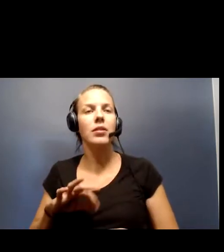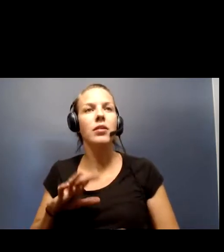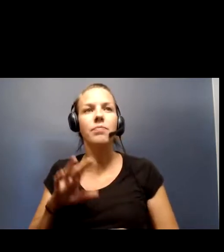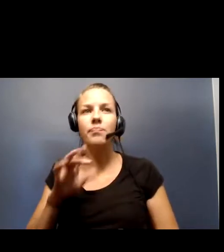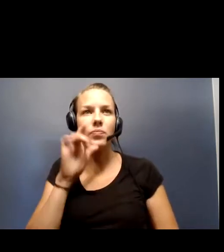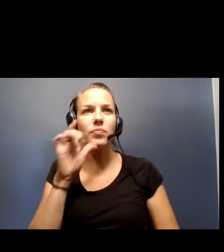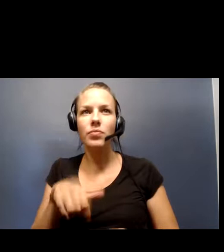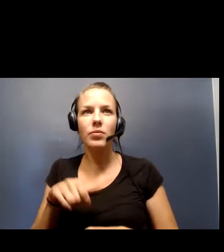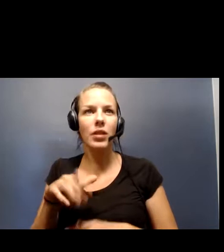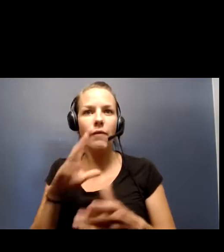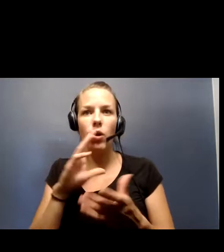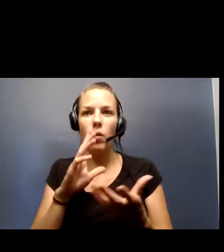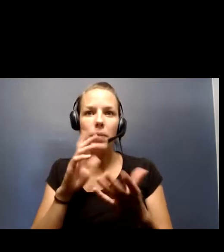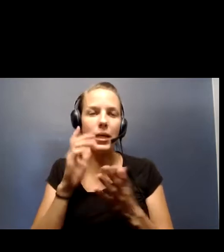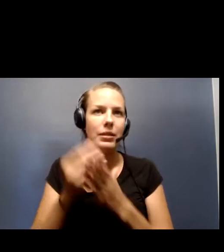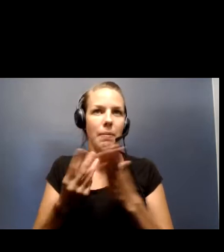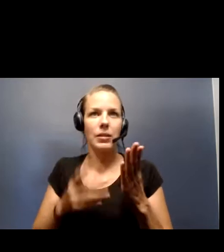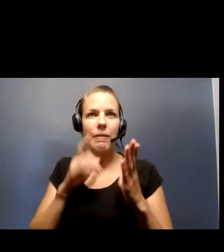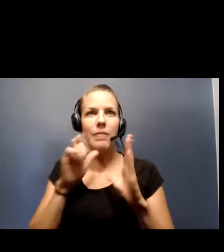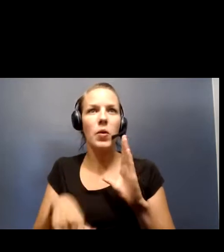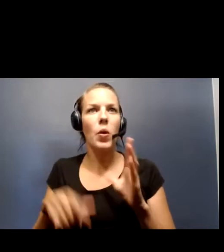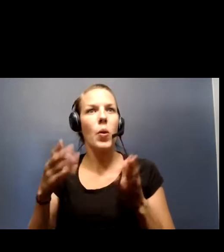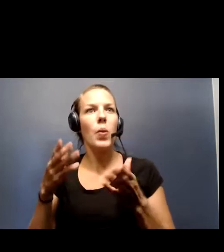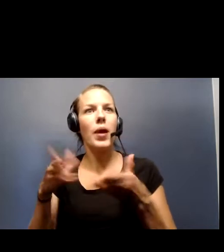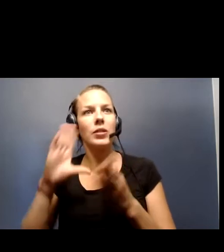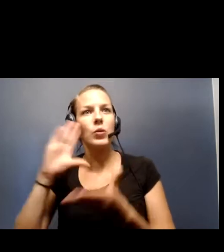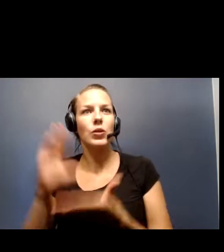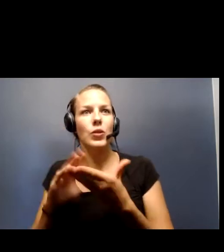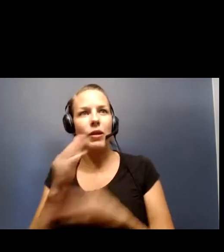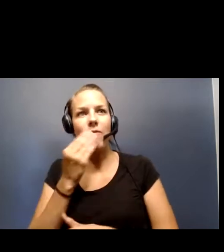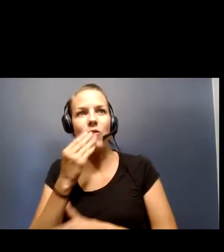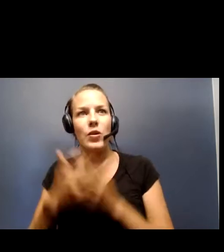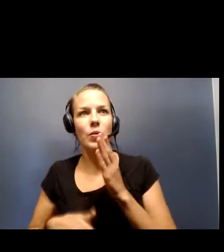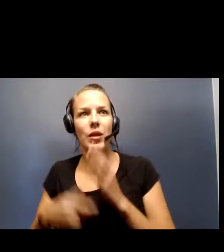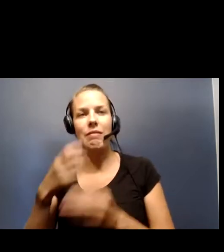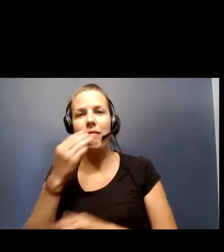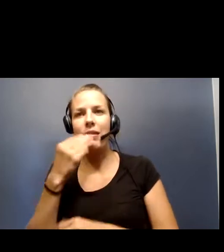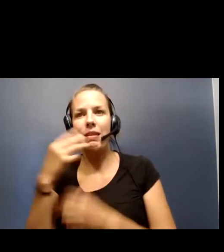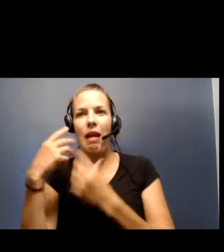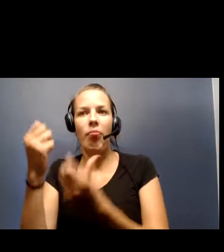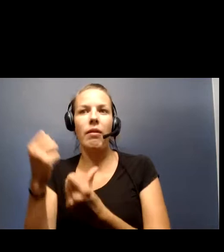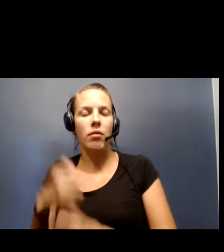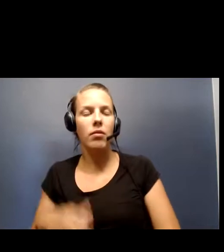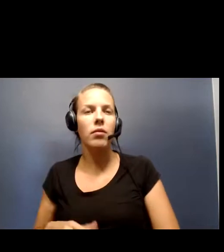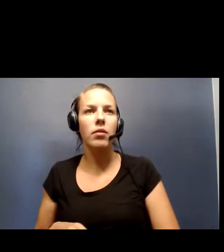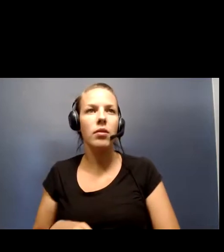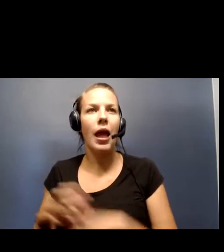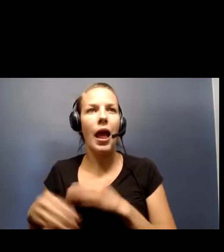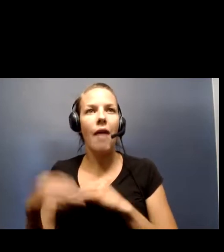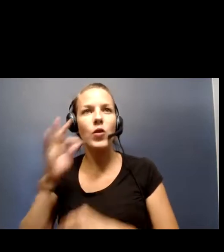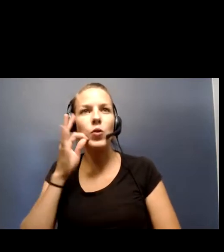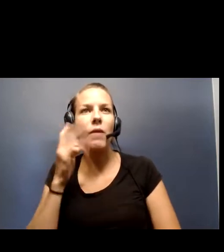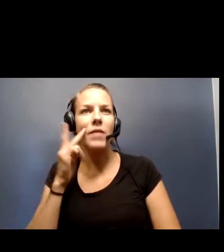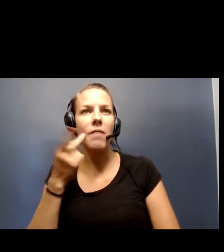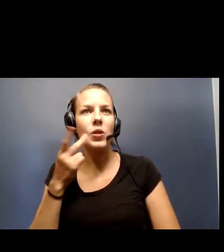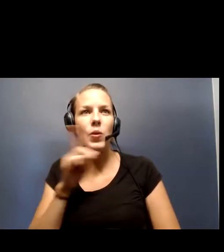to break your budget either. There are ways that you can even reduce your food costs while you're eating healthier. Adding in fruits and vegetables is actually